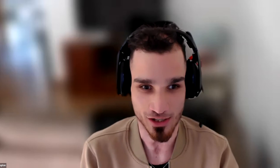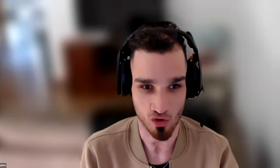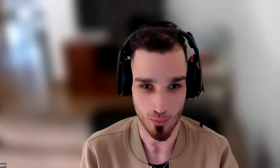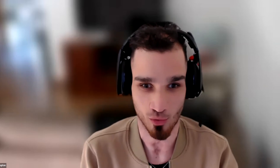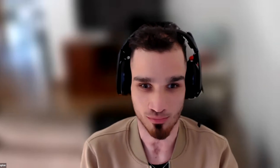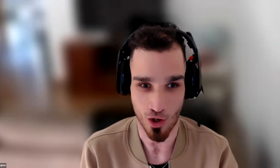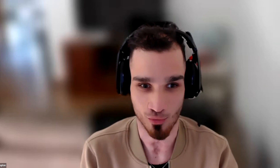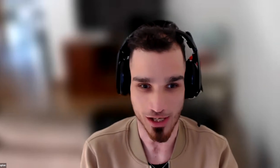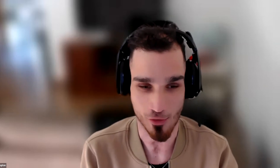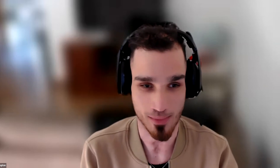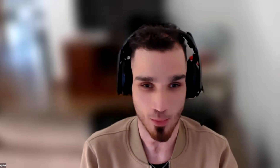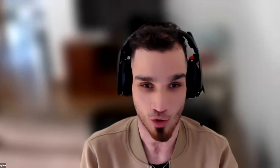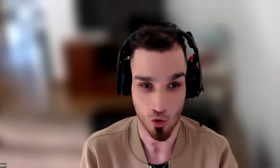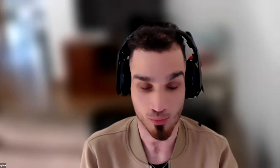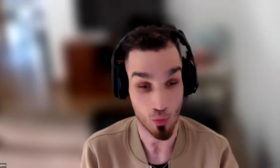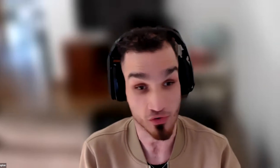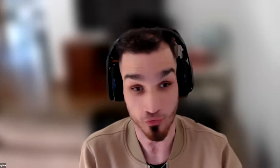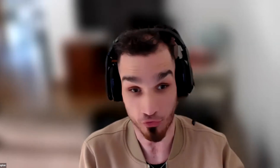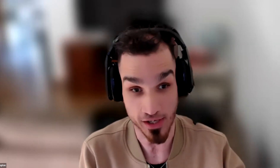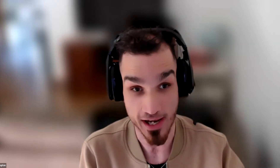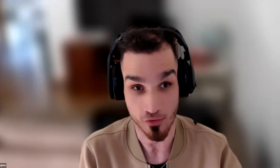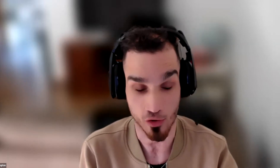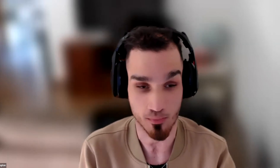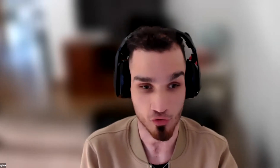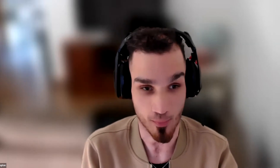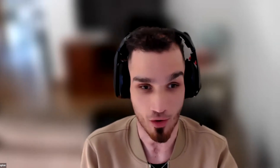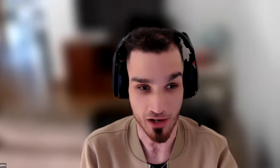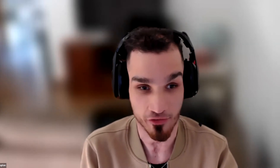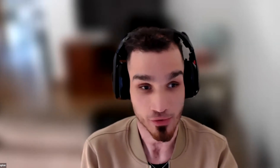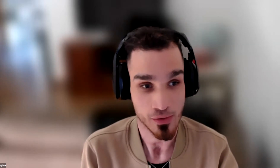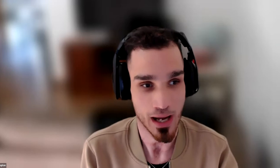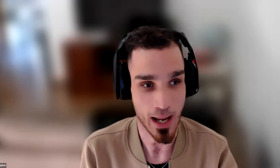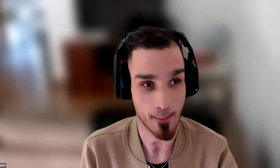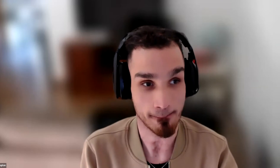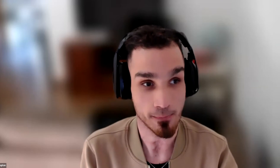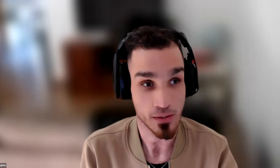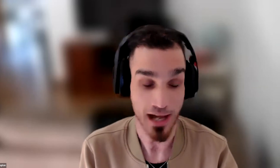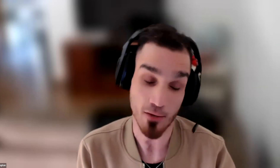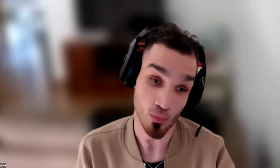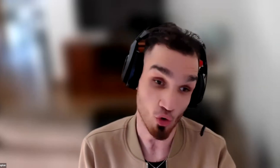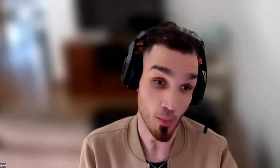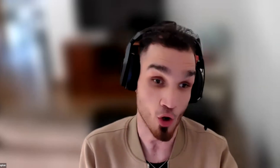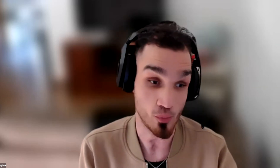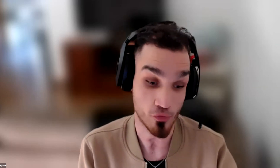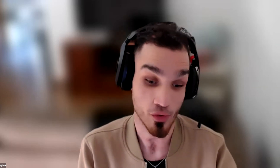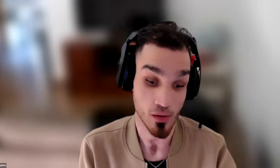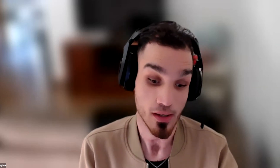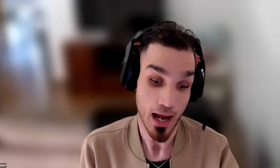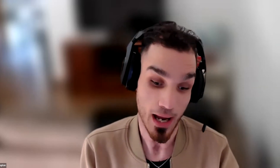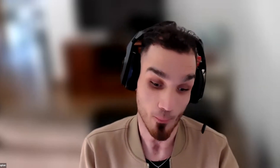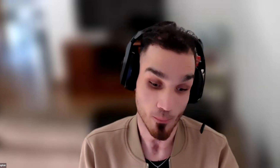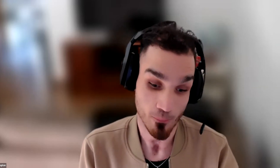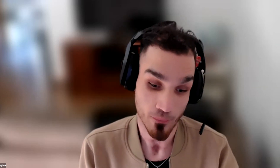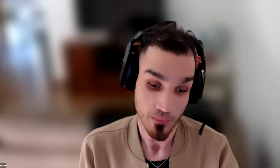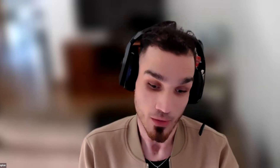to get into trouble, not caring about the world, was in foster care for most of my life, came from group homes.